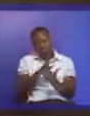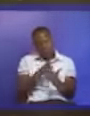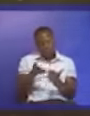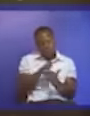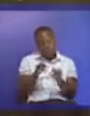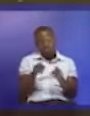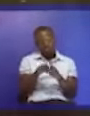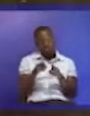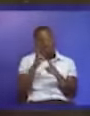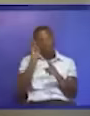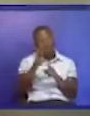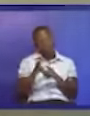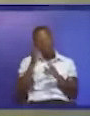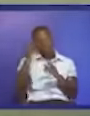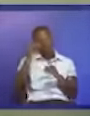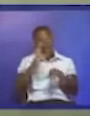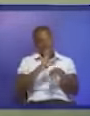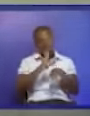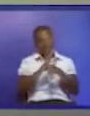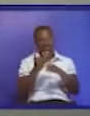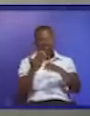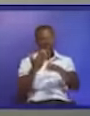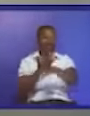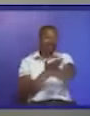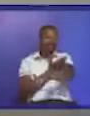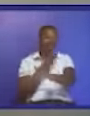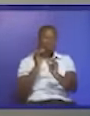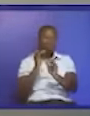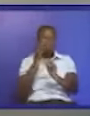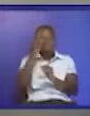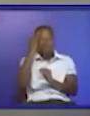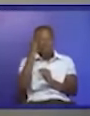Why is this church not growing, oh God?